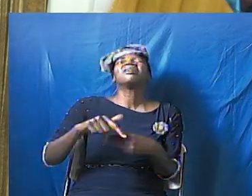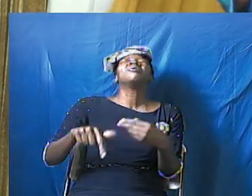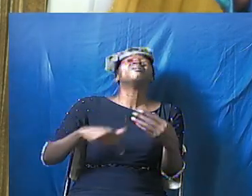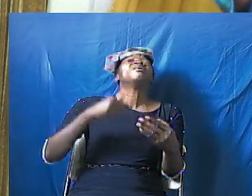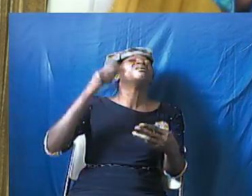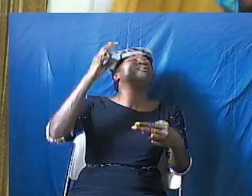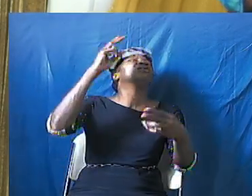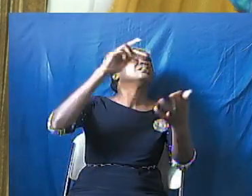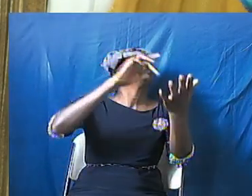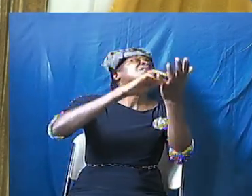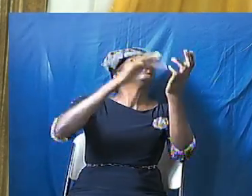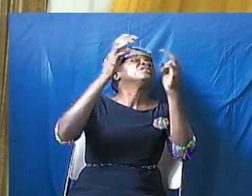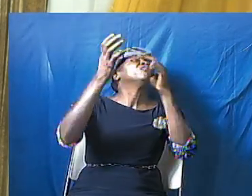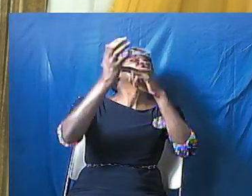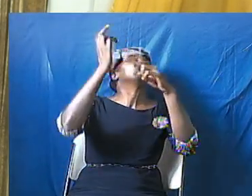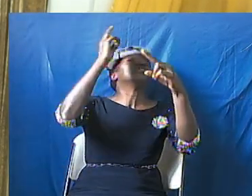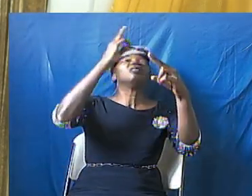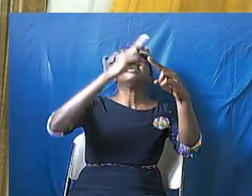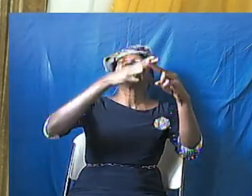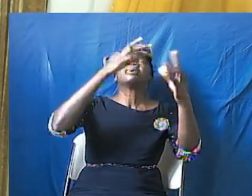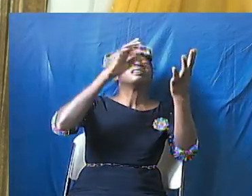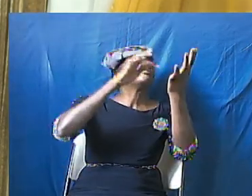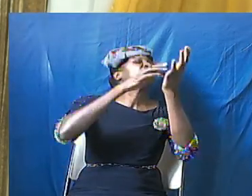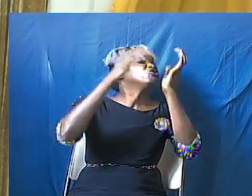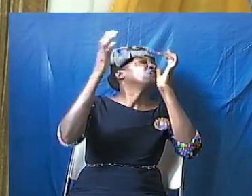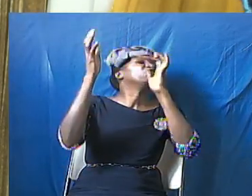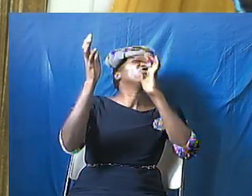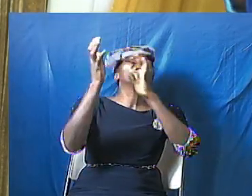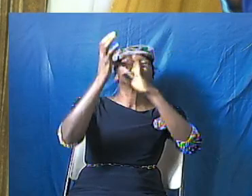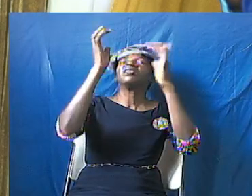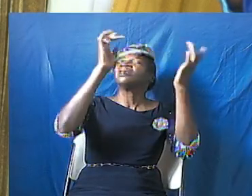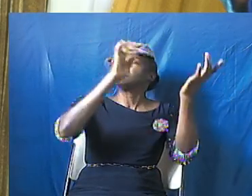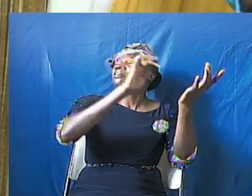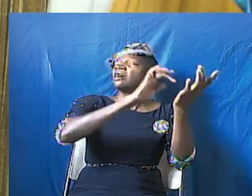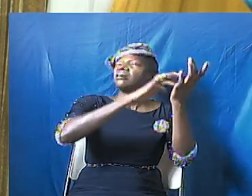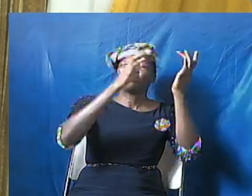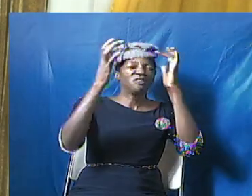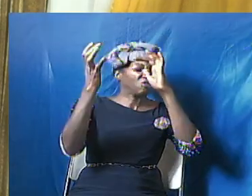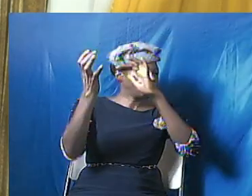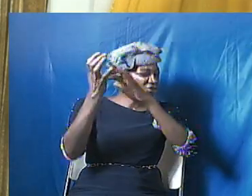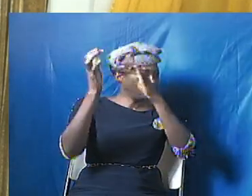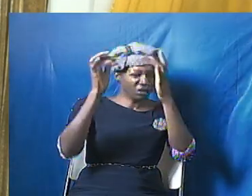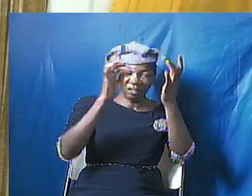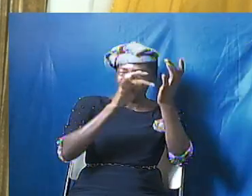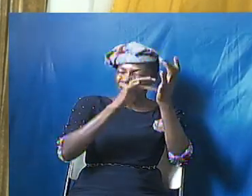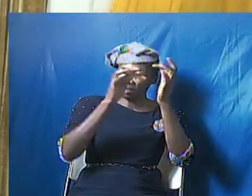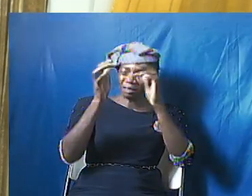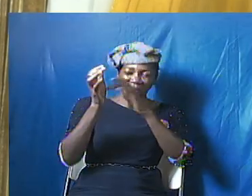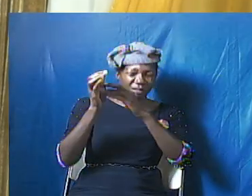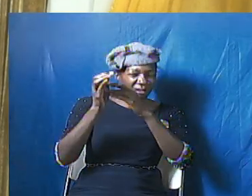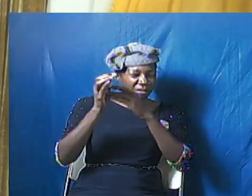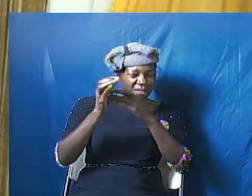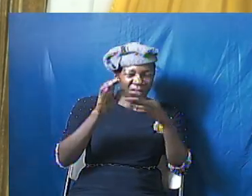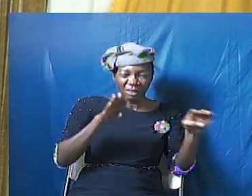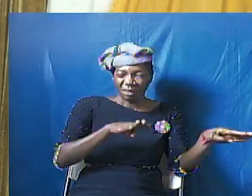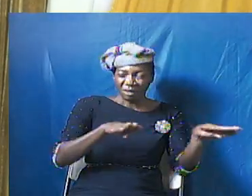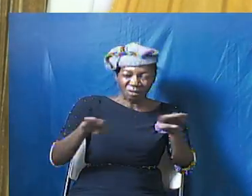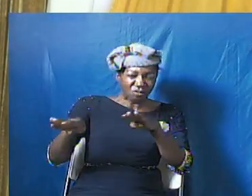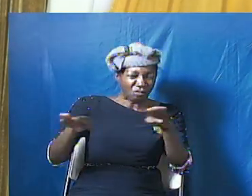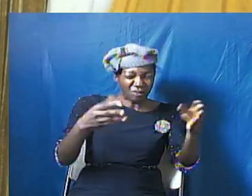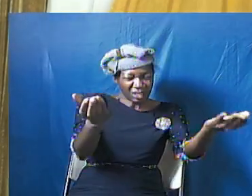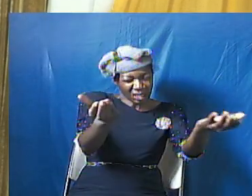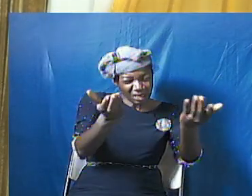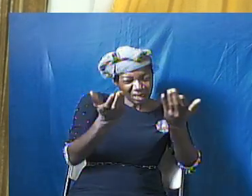Jesus. Jesus. We want you with us, Jesus. We need